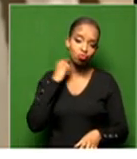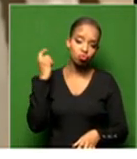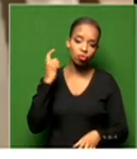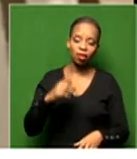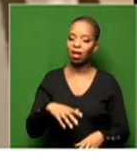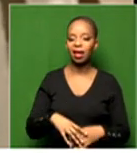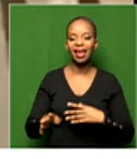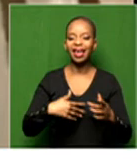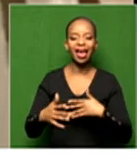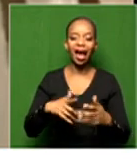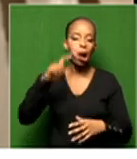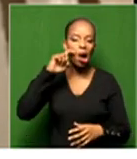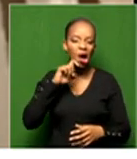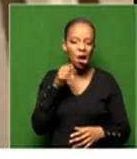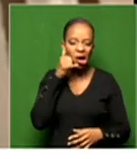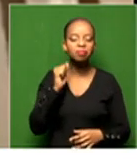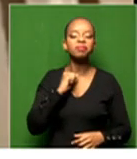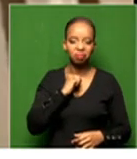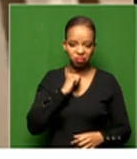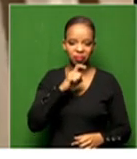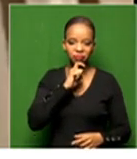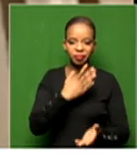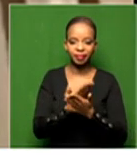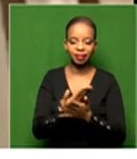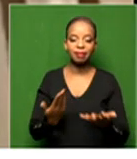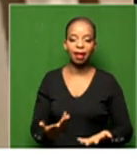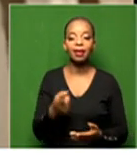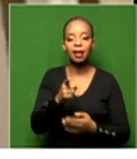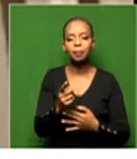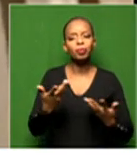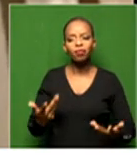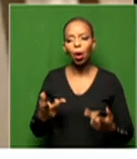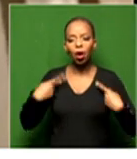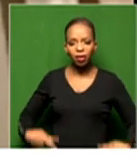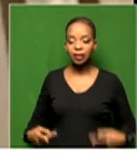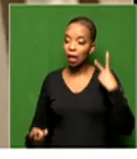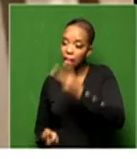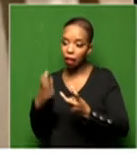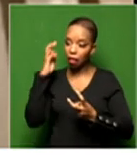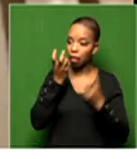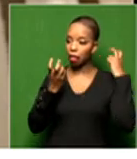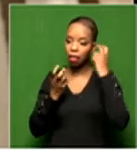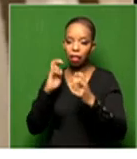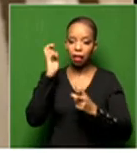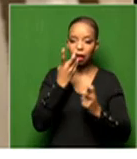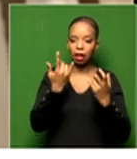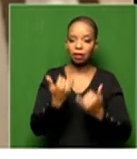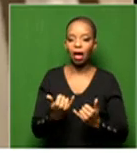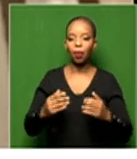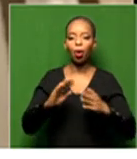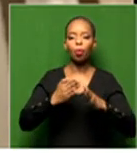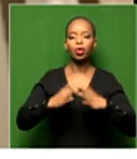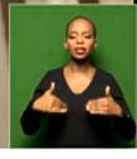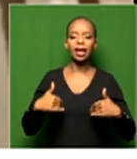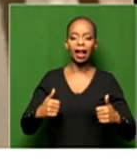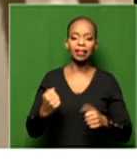phone. This system enhances the physical effort of contact tracing and tracking, which is done by our community health